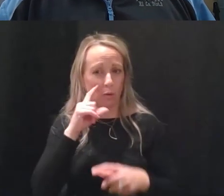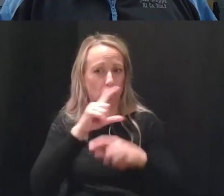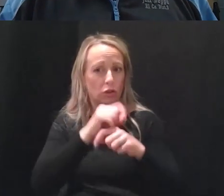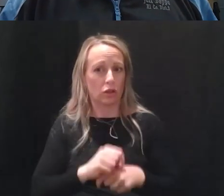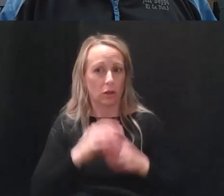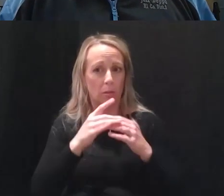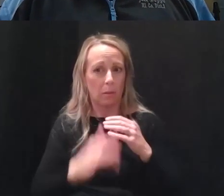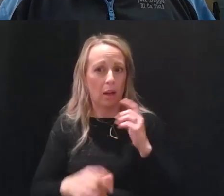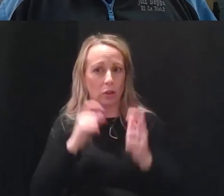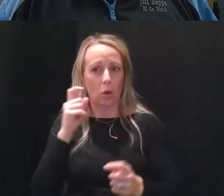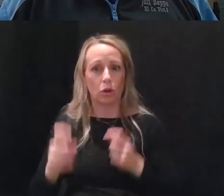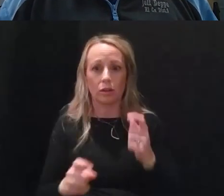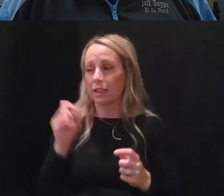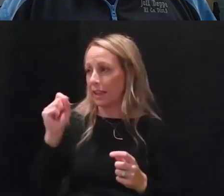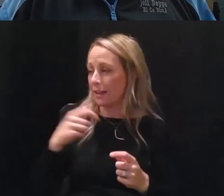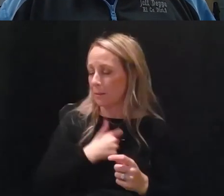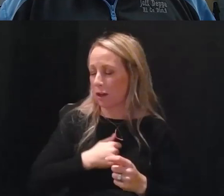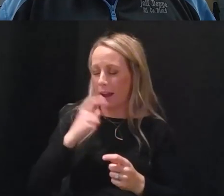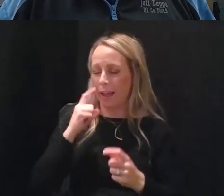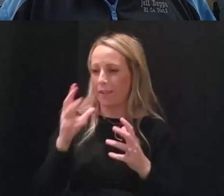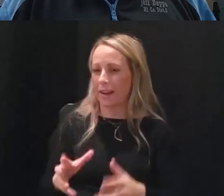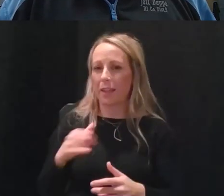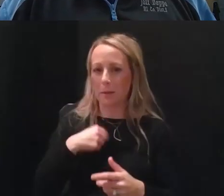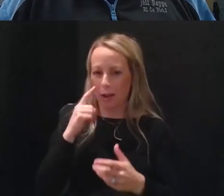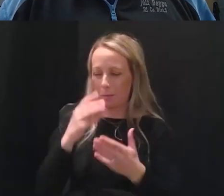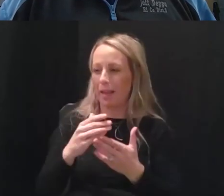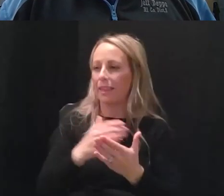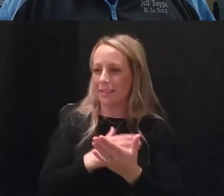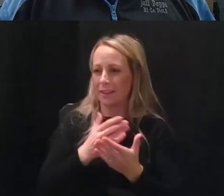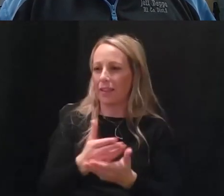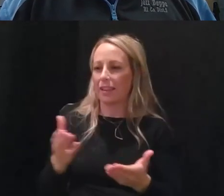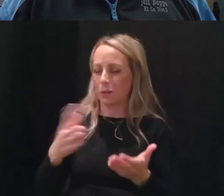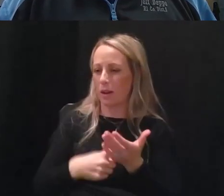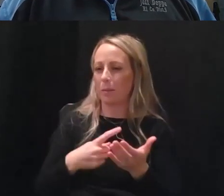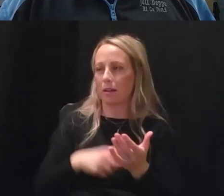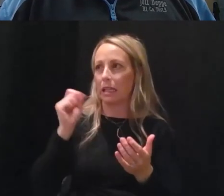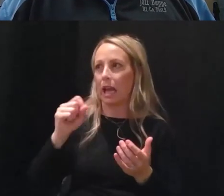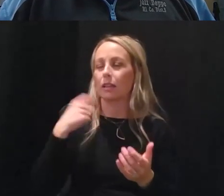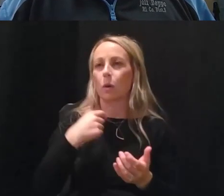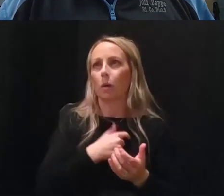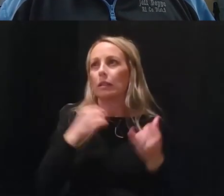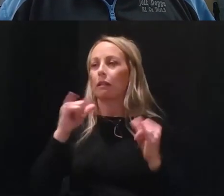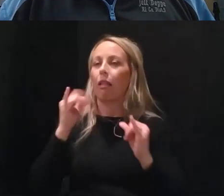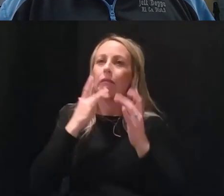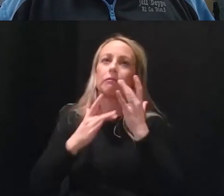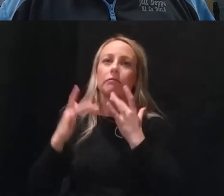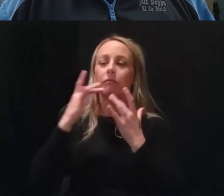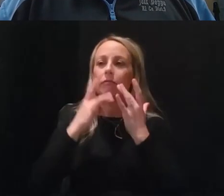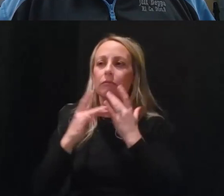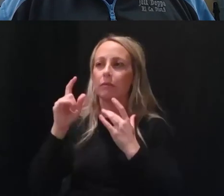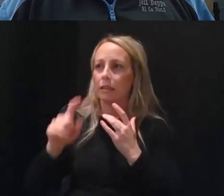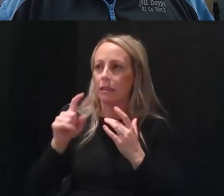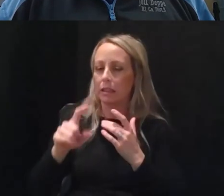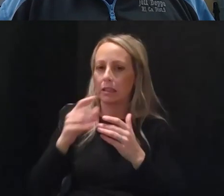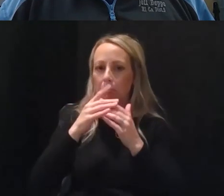donors. Yes, I'm sorry I left that part out. That was on my list of things to talk about. Yes, we still do continue to need blood